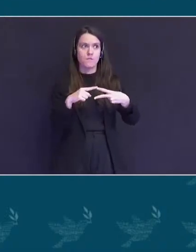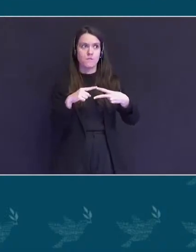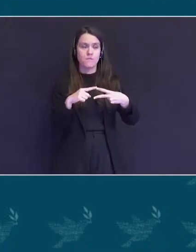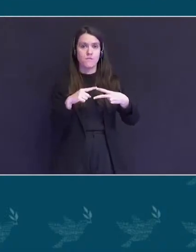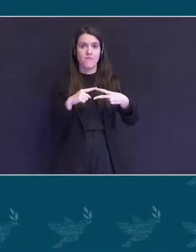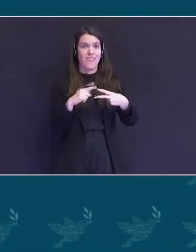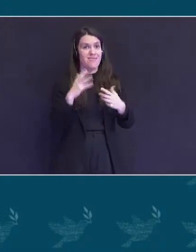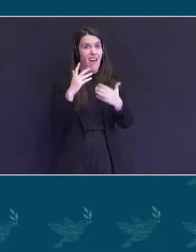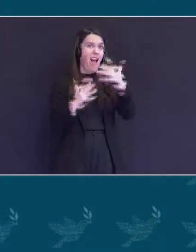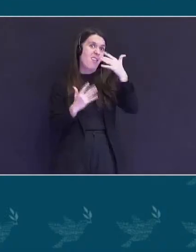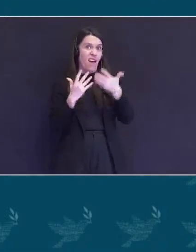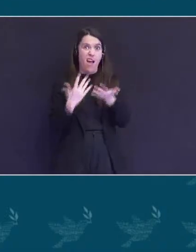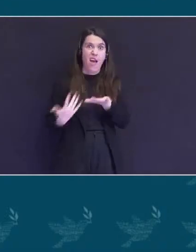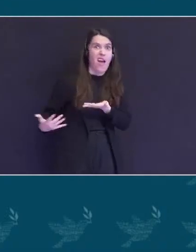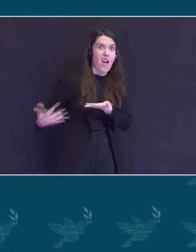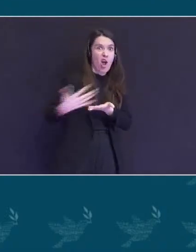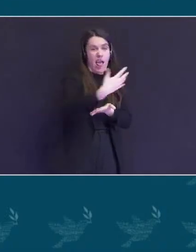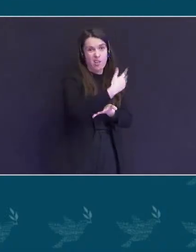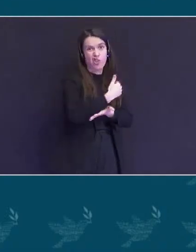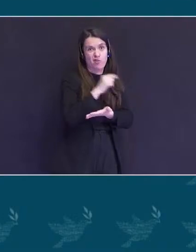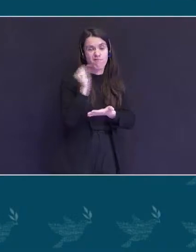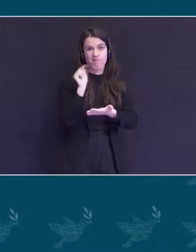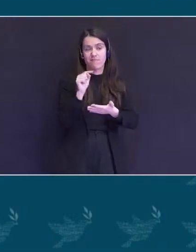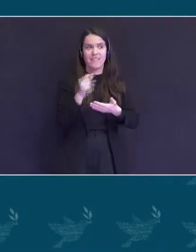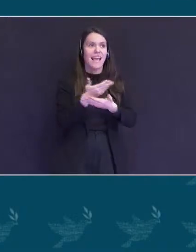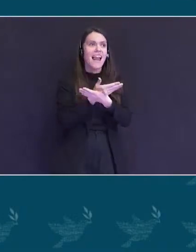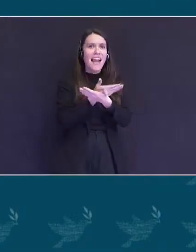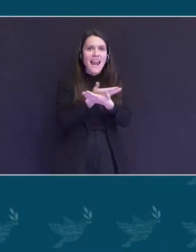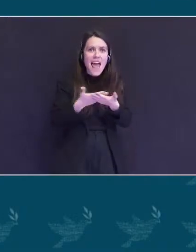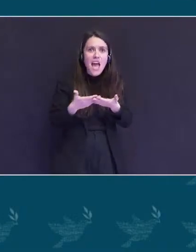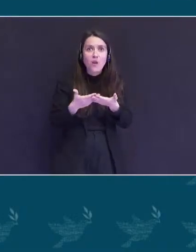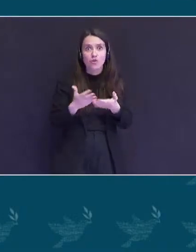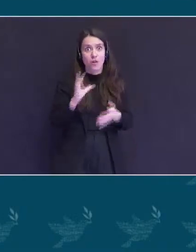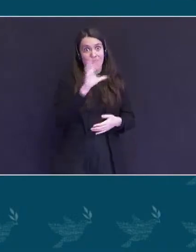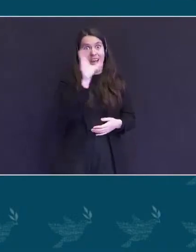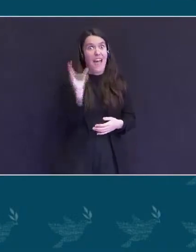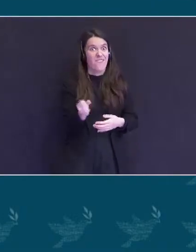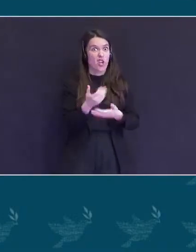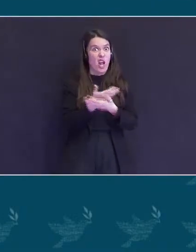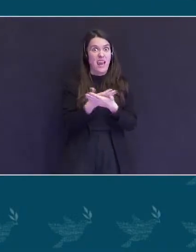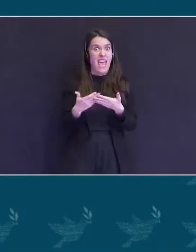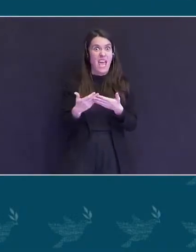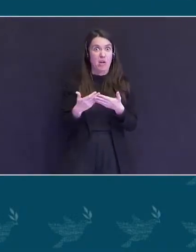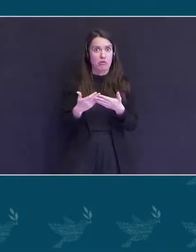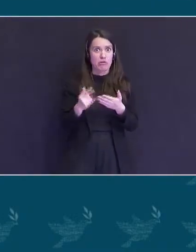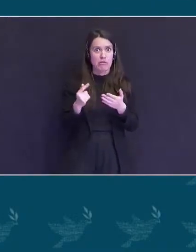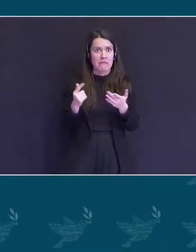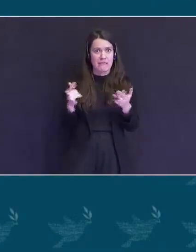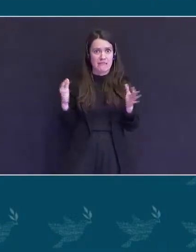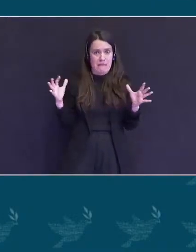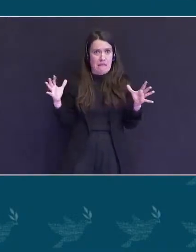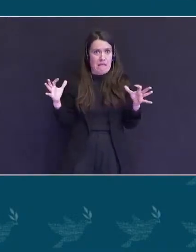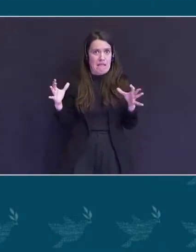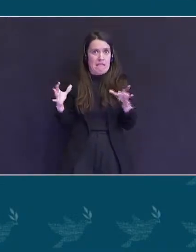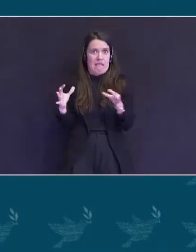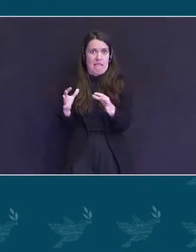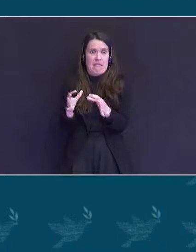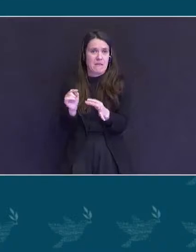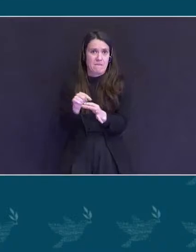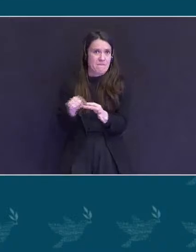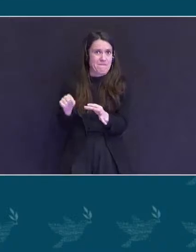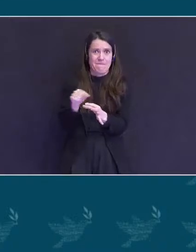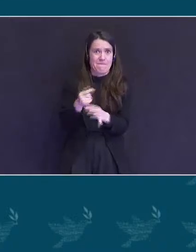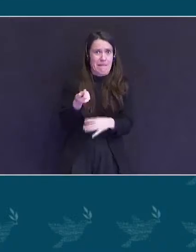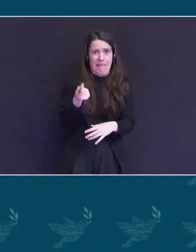data collection. Languages, especially African languages, are under-endowed, so to speak. We have